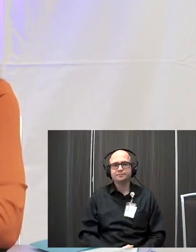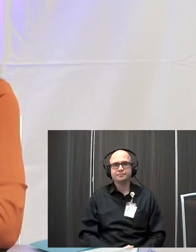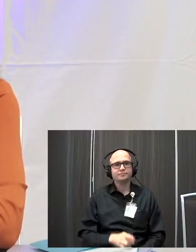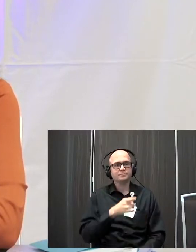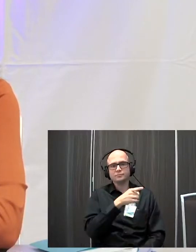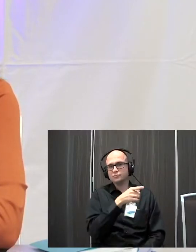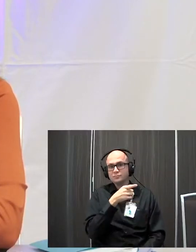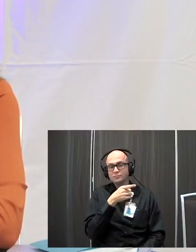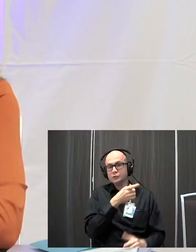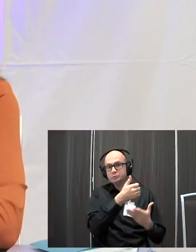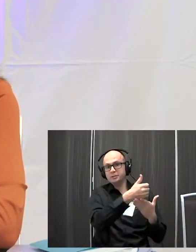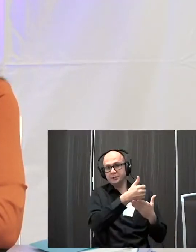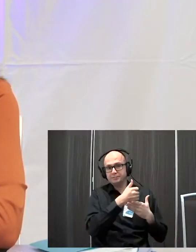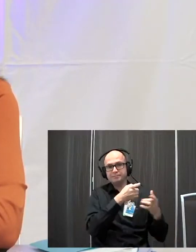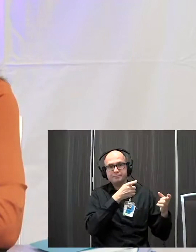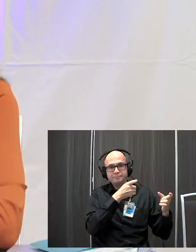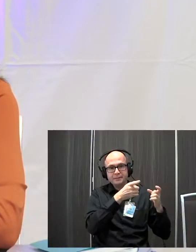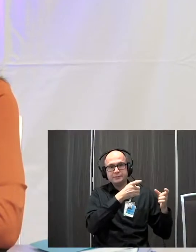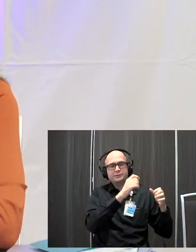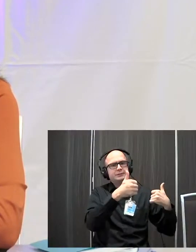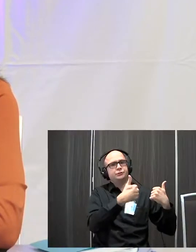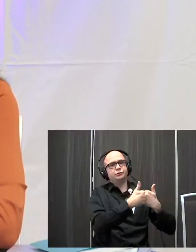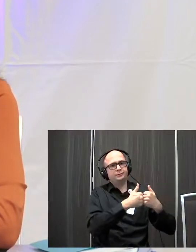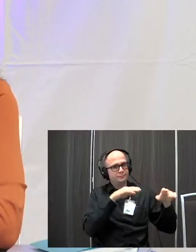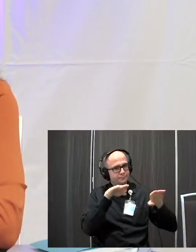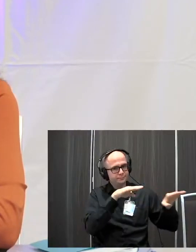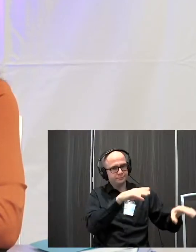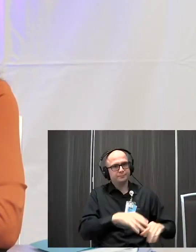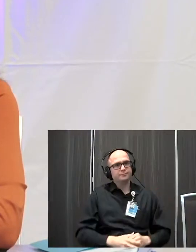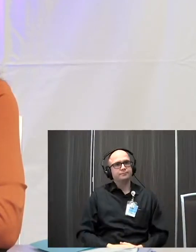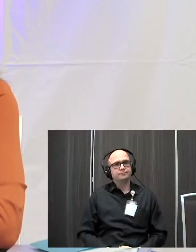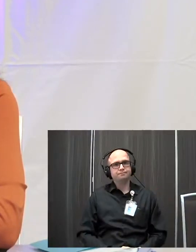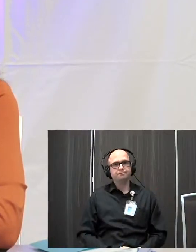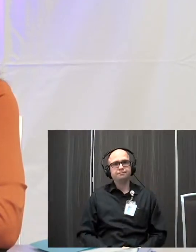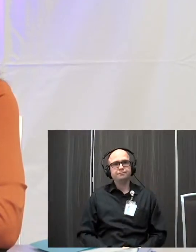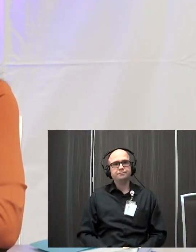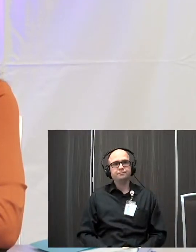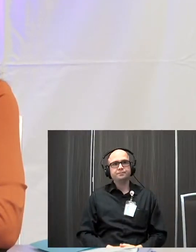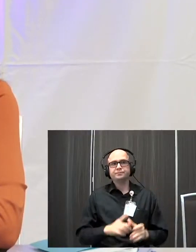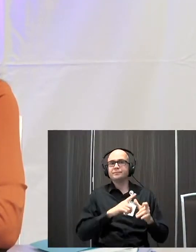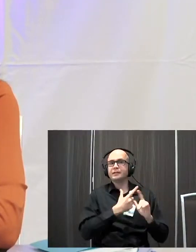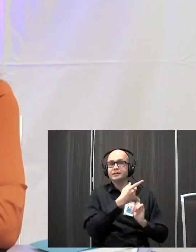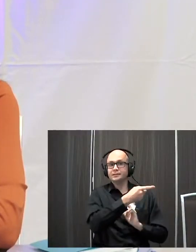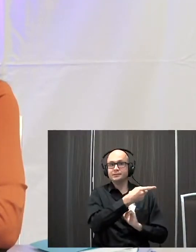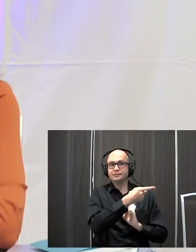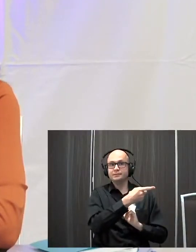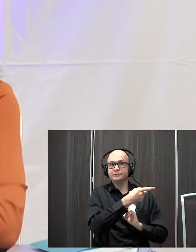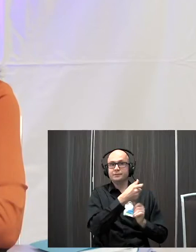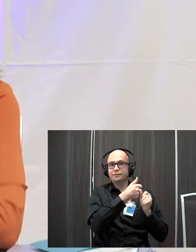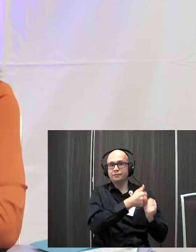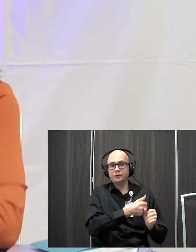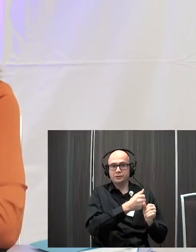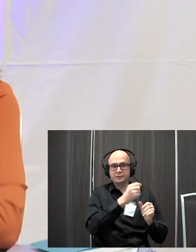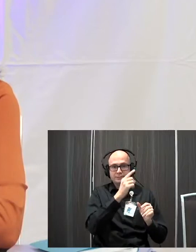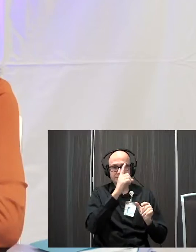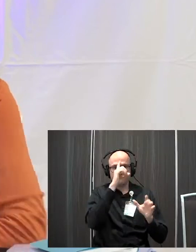been helping us manage some of his more challenging behaviors. And then she's also following his development with